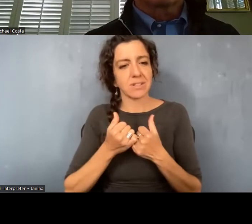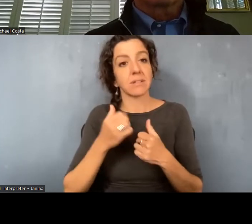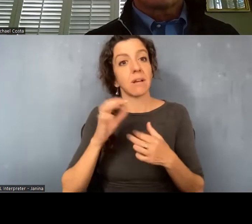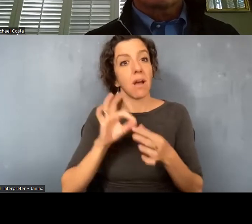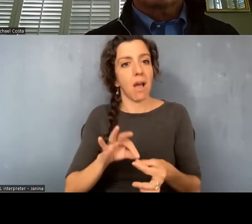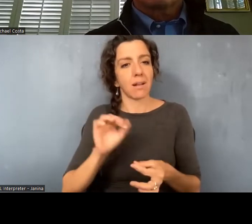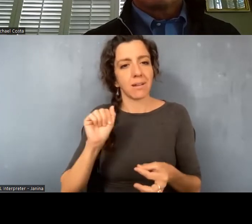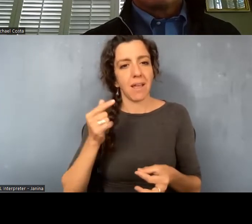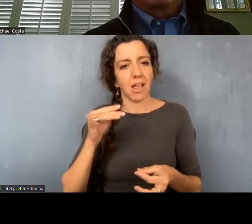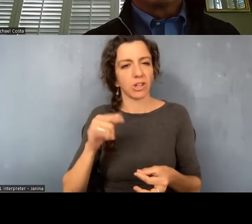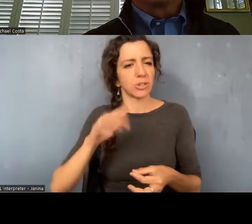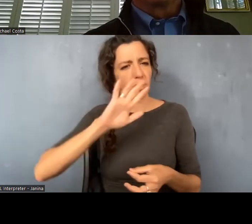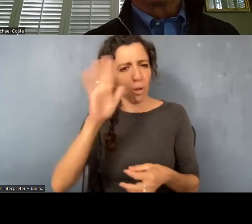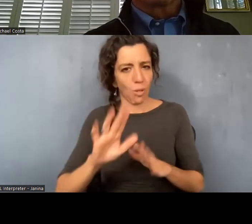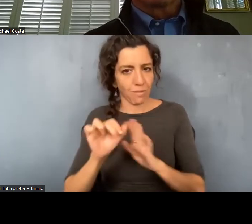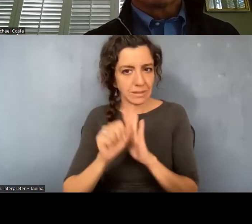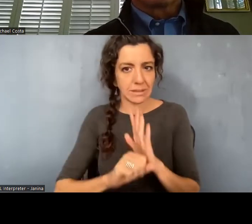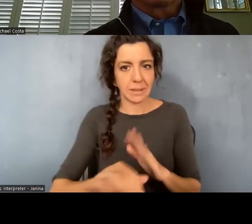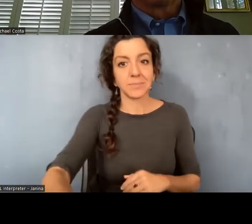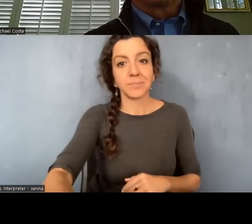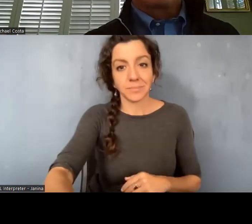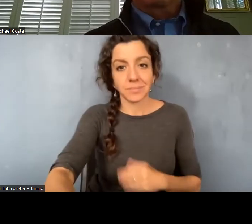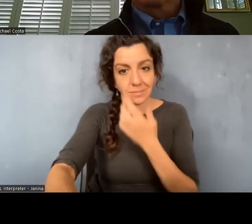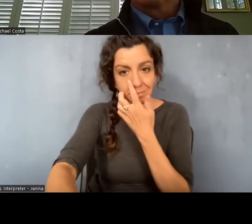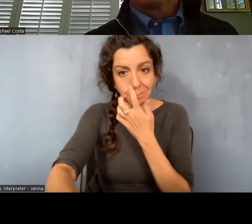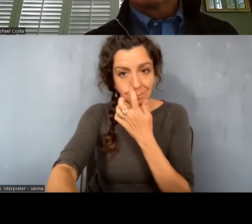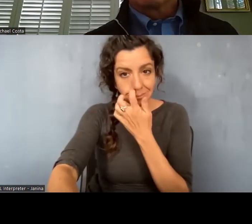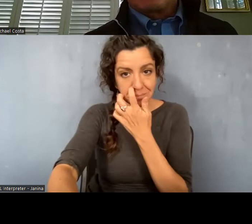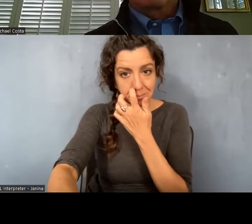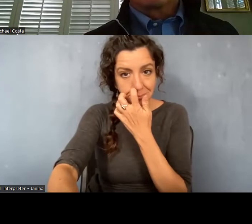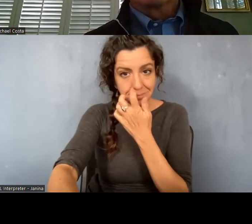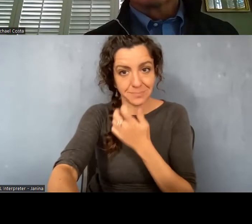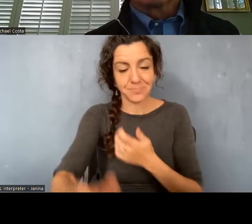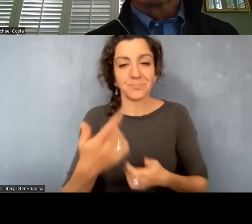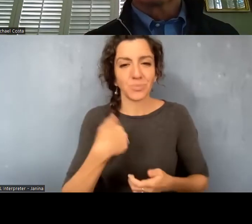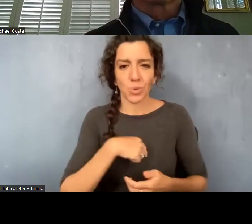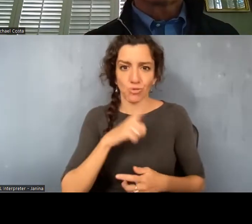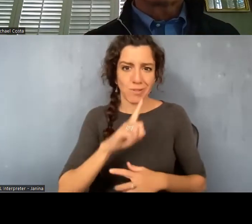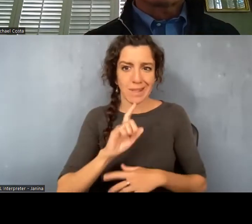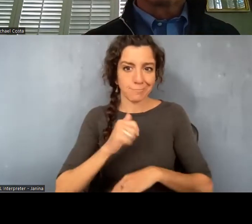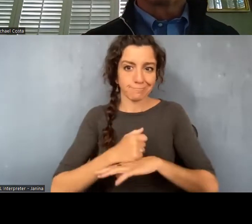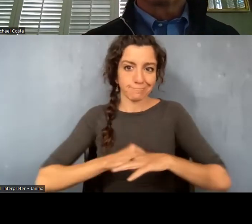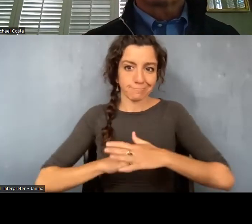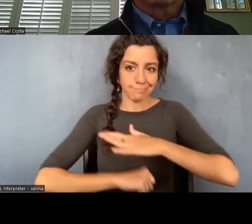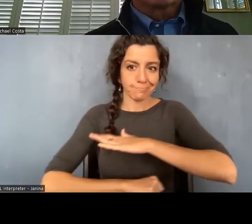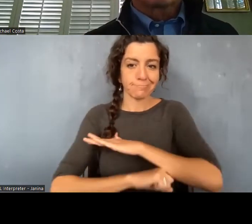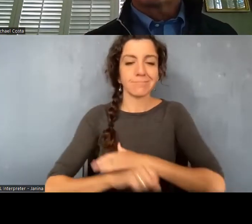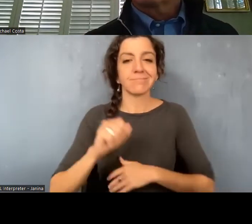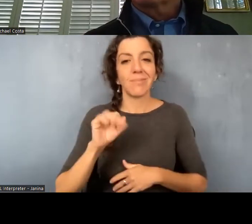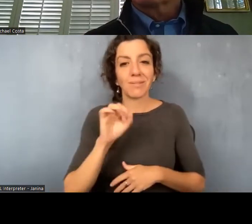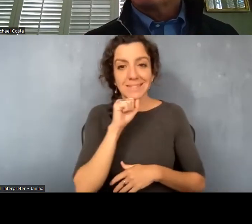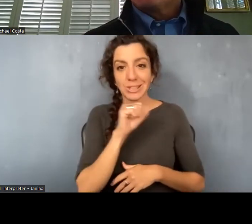across California. We are part of really the backbone of senior service provision